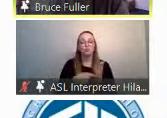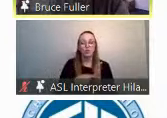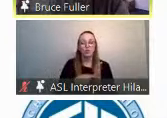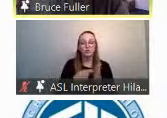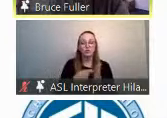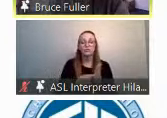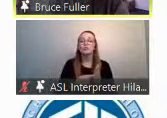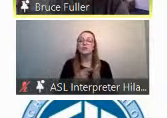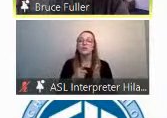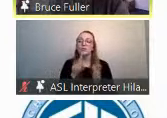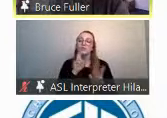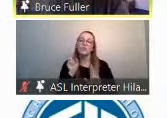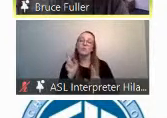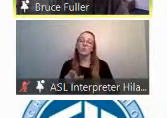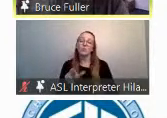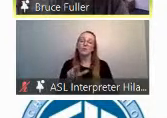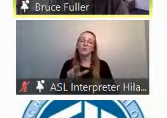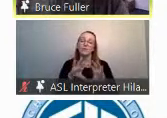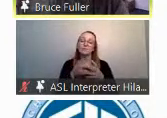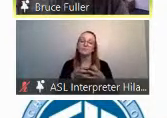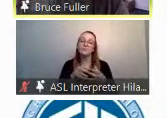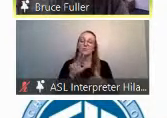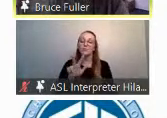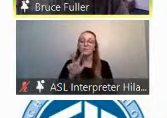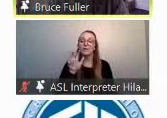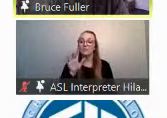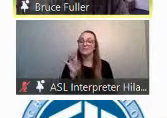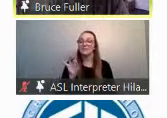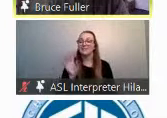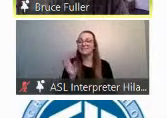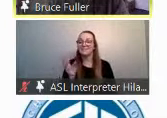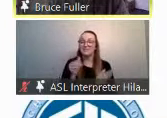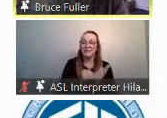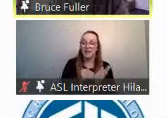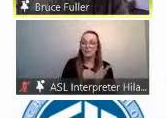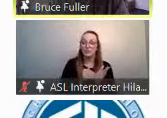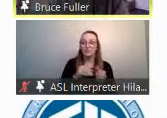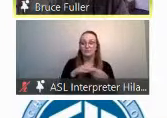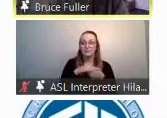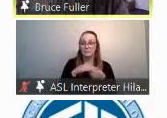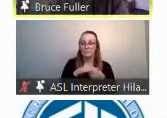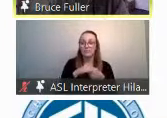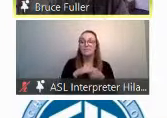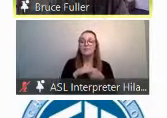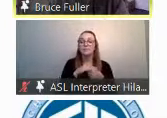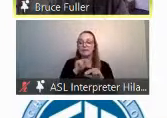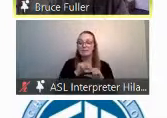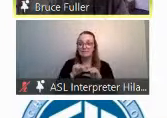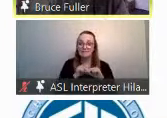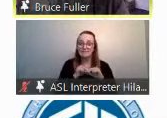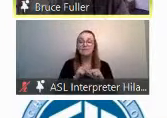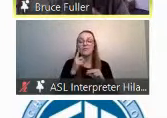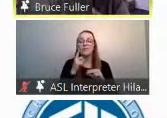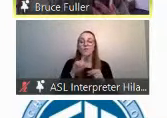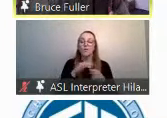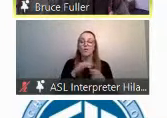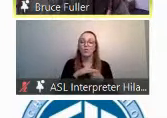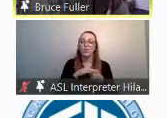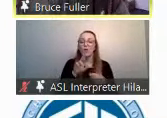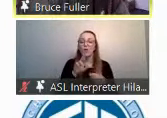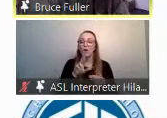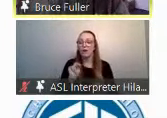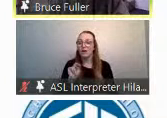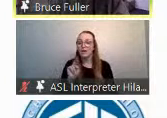reported capacity is about 386,000 slots. This is reported by local R&Rs, as many of you know, and that comes up